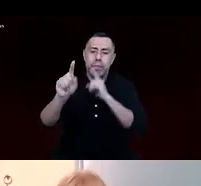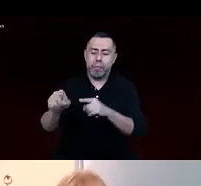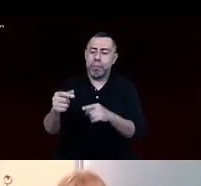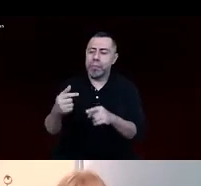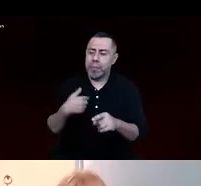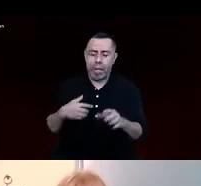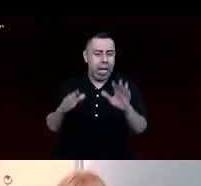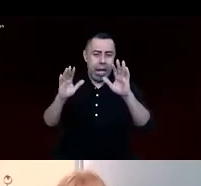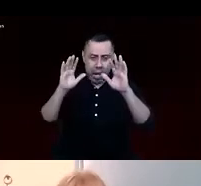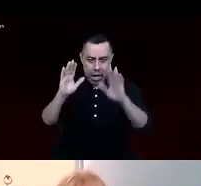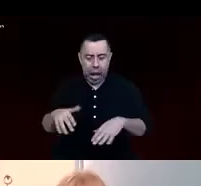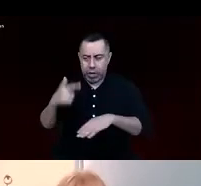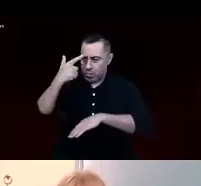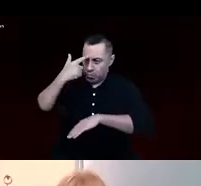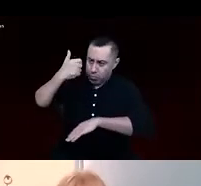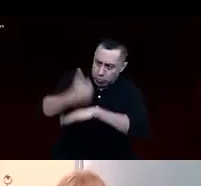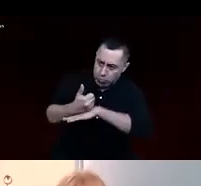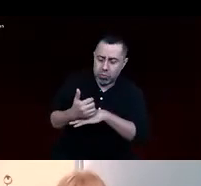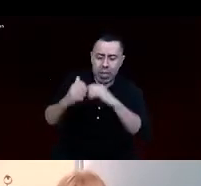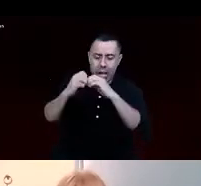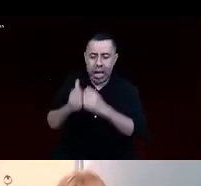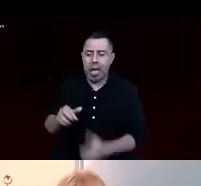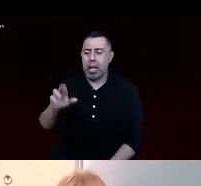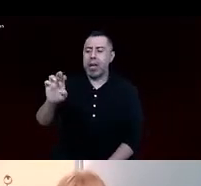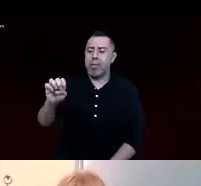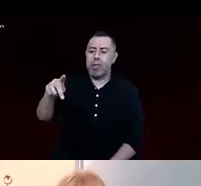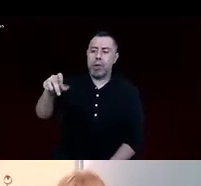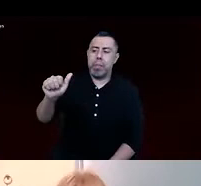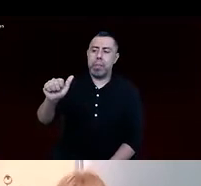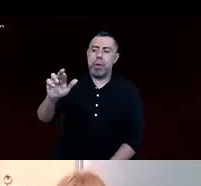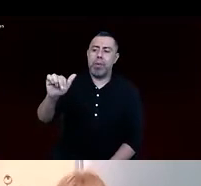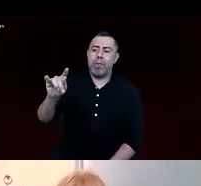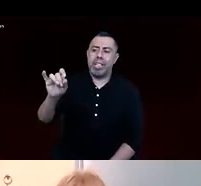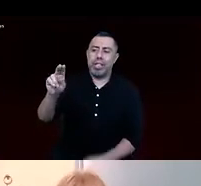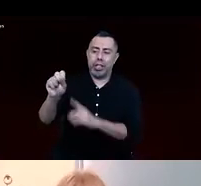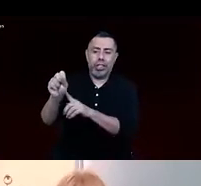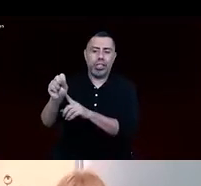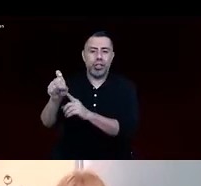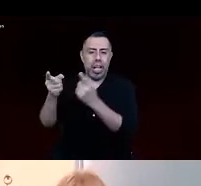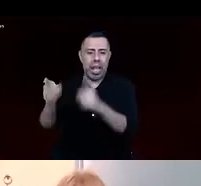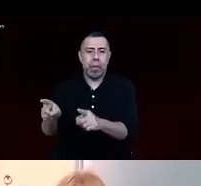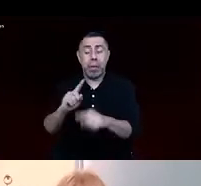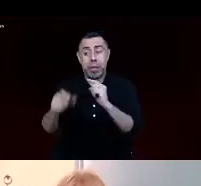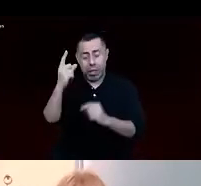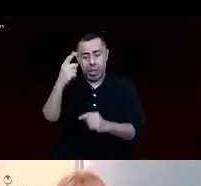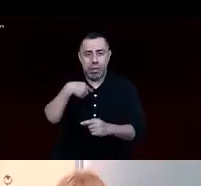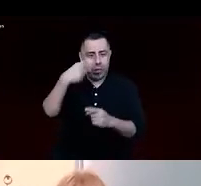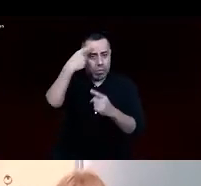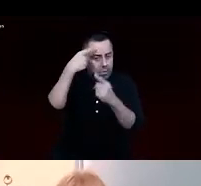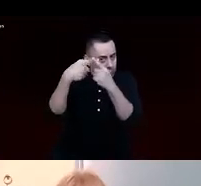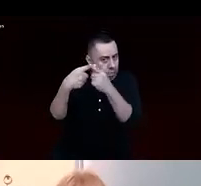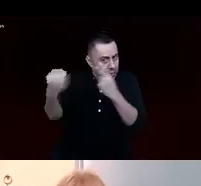reparations can occur, but I'm opposed to personal checks being handed out. We